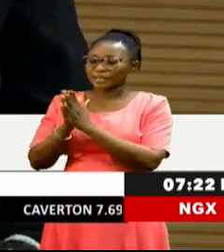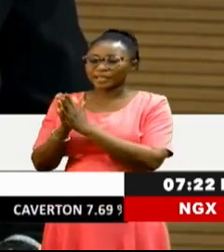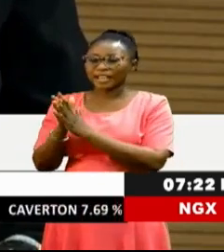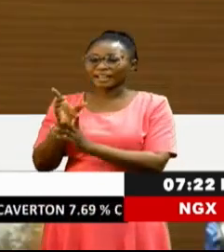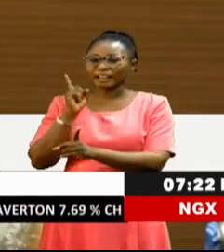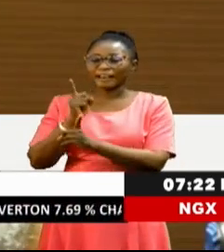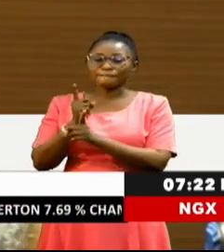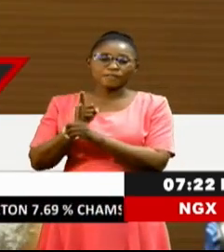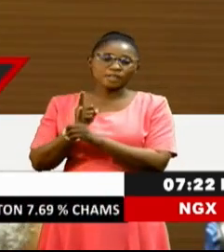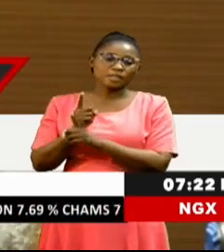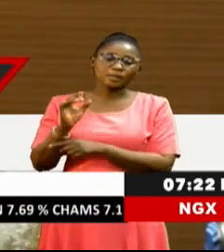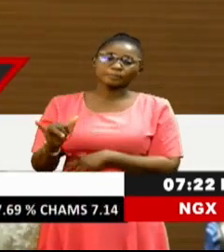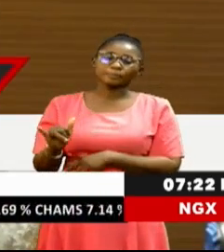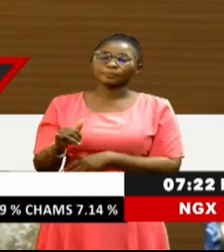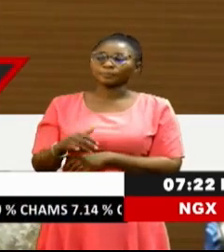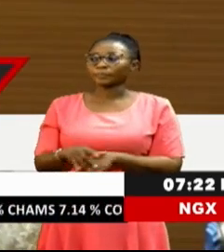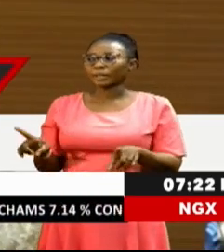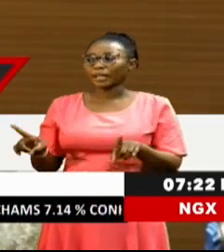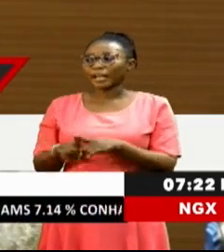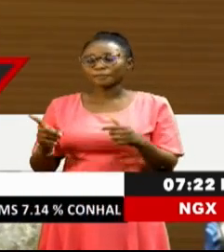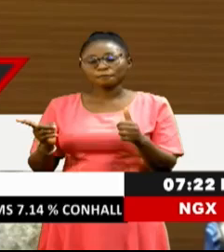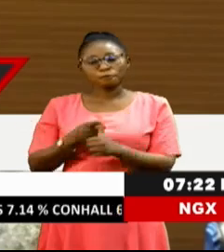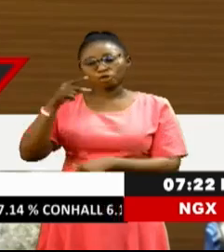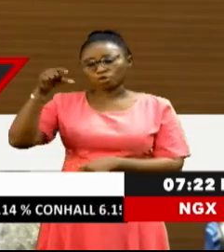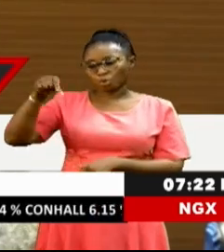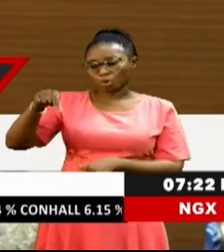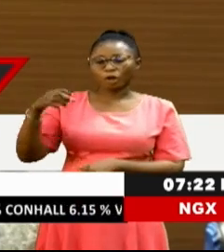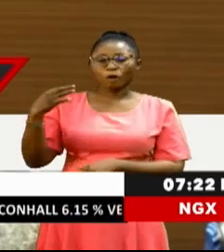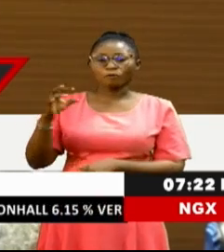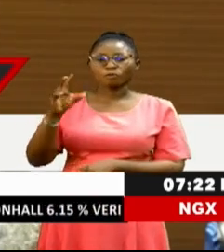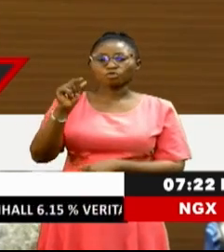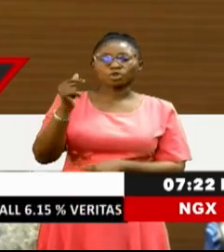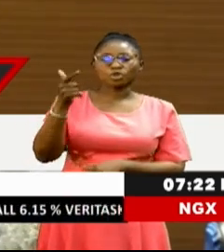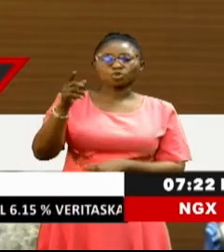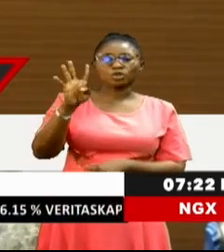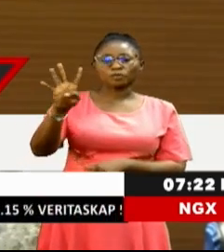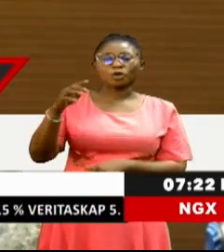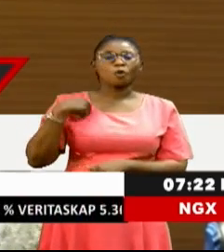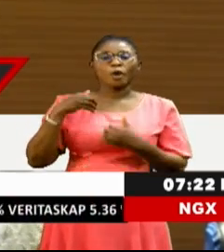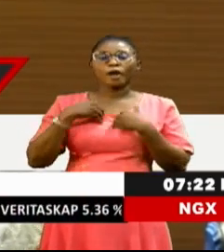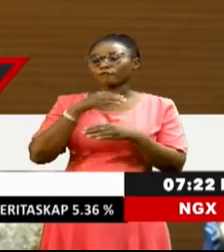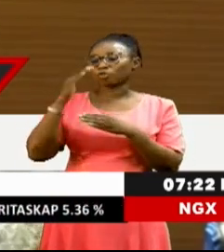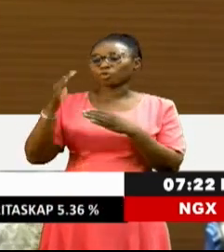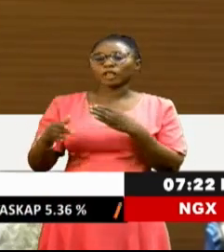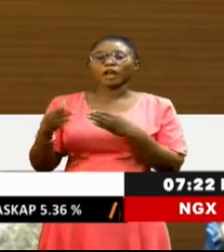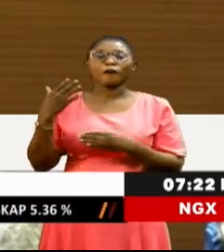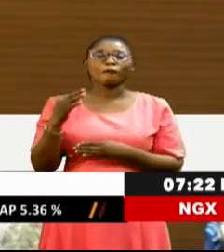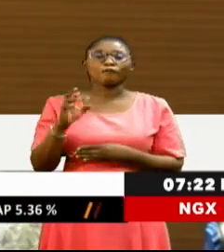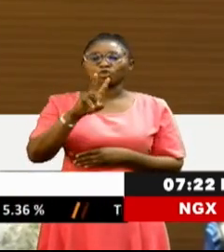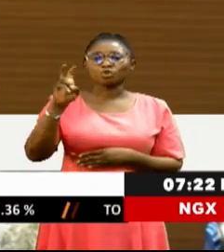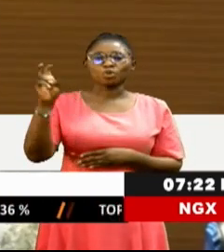efficiently. As of the first quarter of 2024, we now have a total of